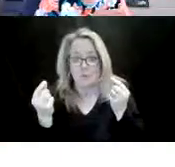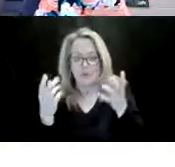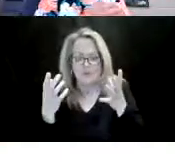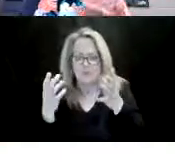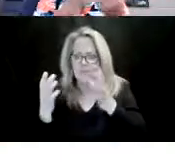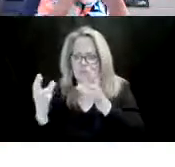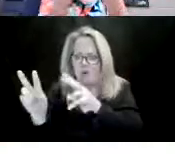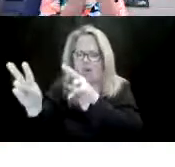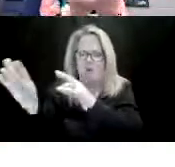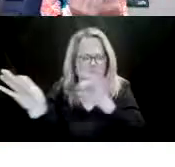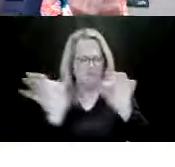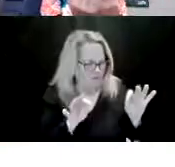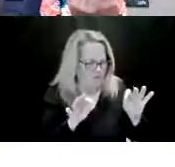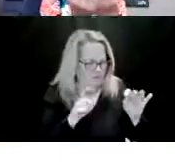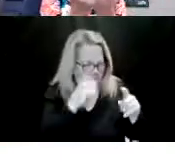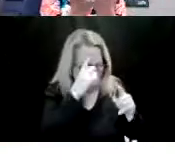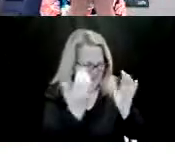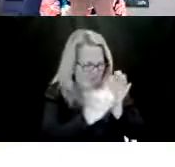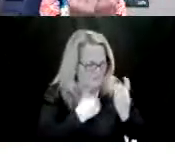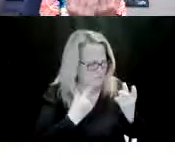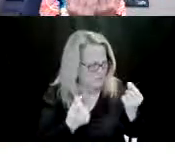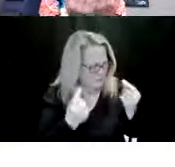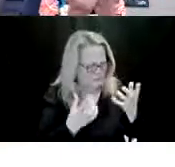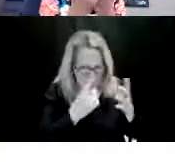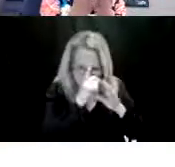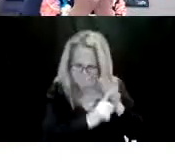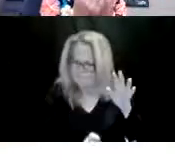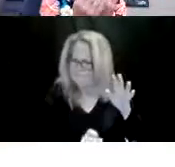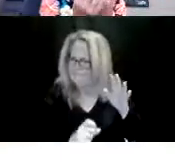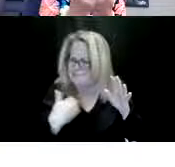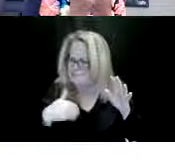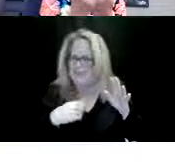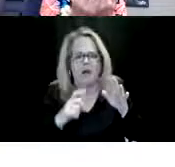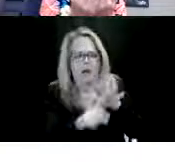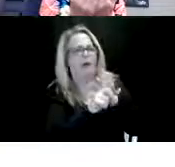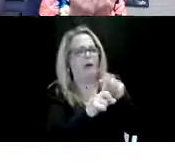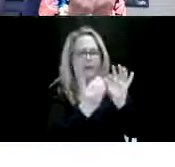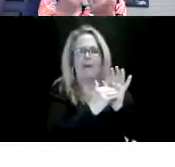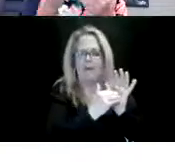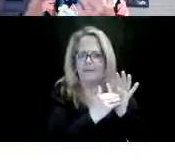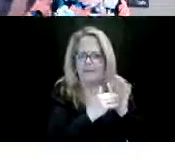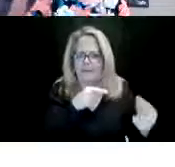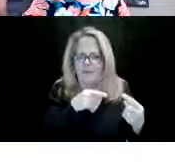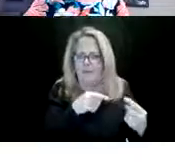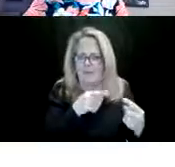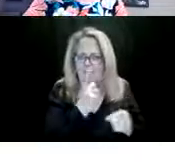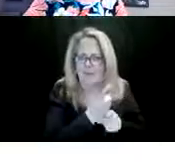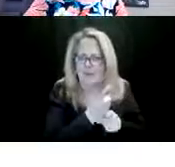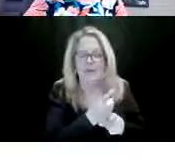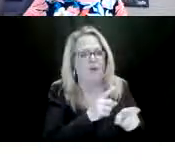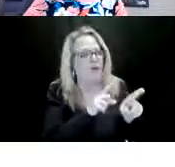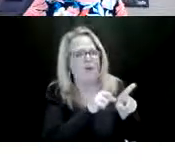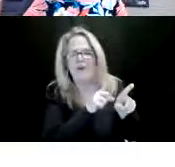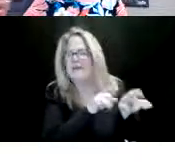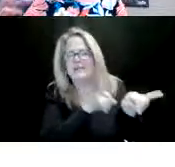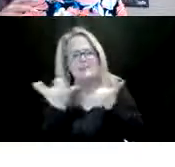think again about what it was I was just reading or just trying to understand. And this is often what happens